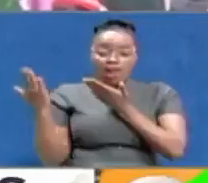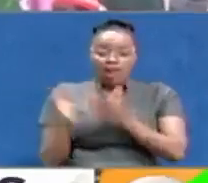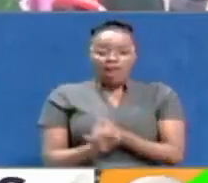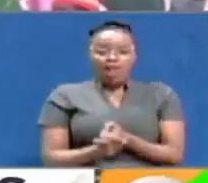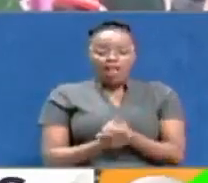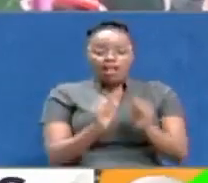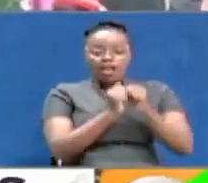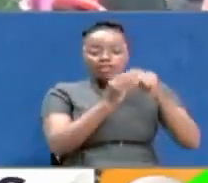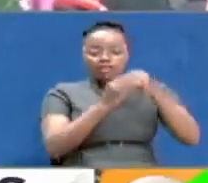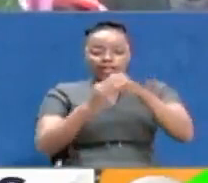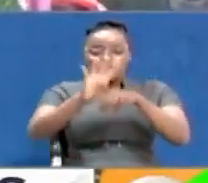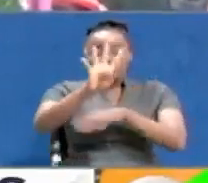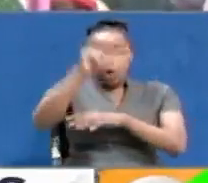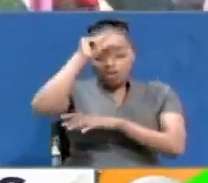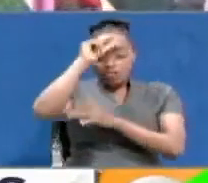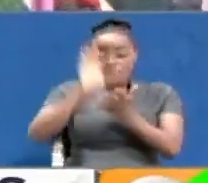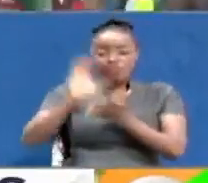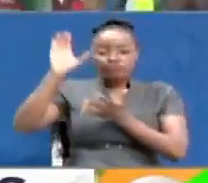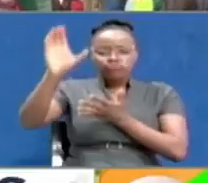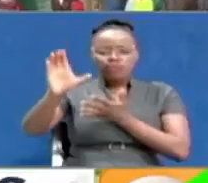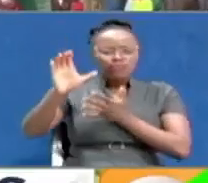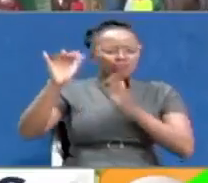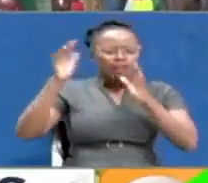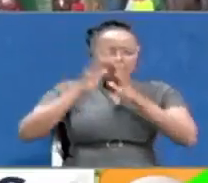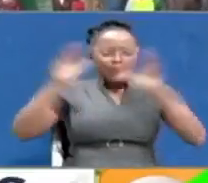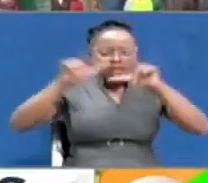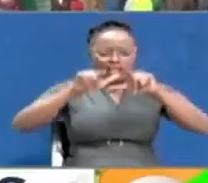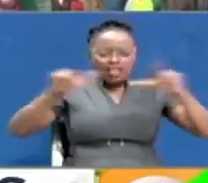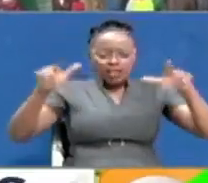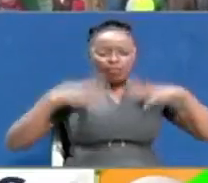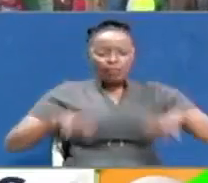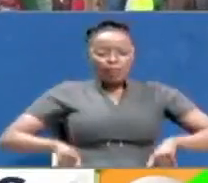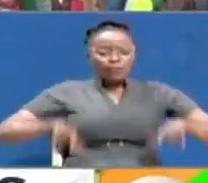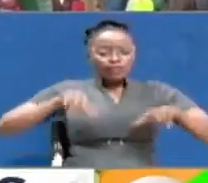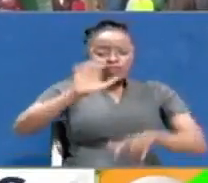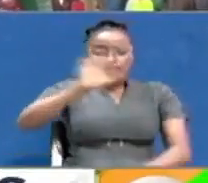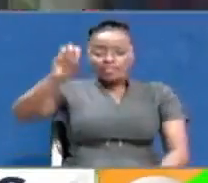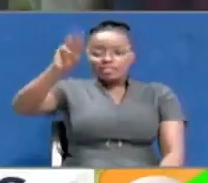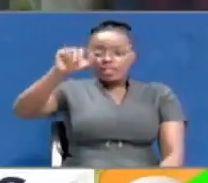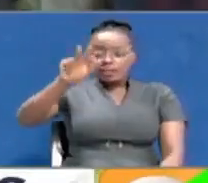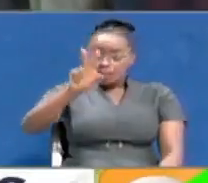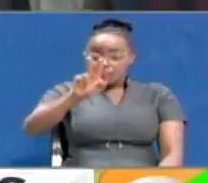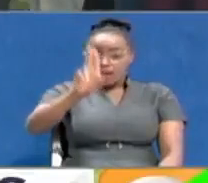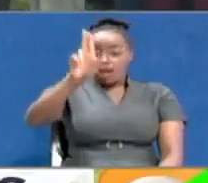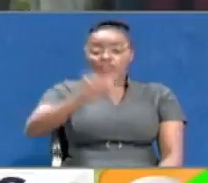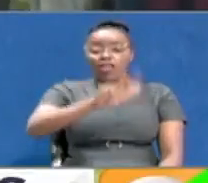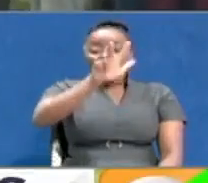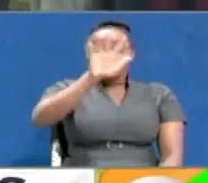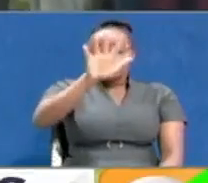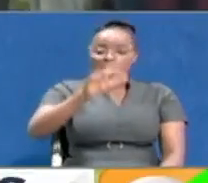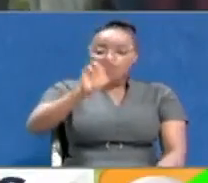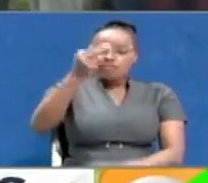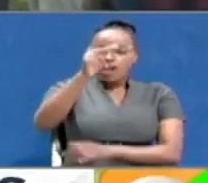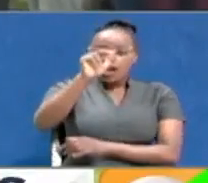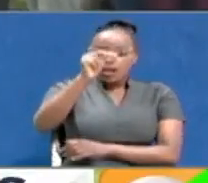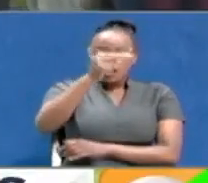In 1994, the government allocated huge tracts of land to settlers in the eastern Mau. A total of 35,000 hectares were channeled